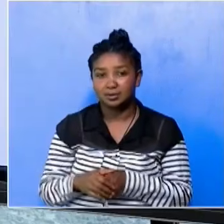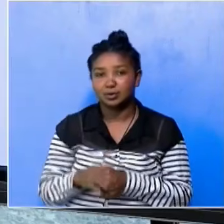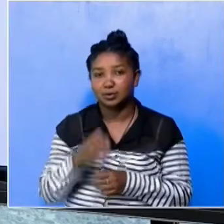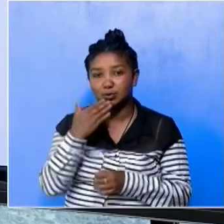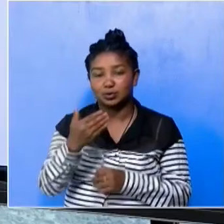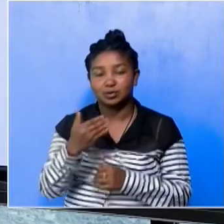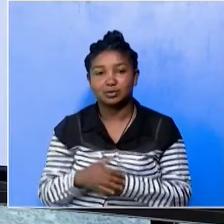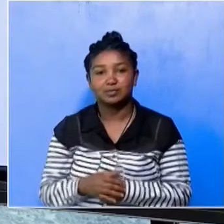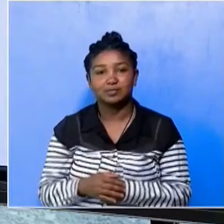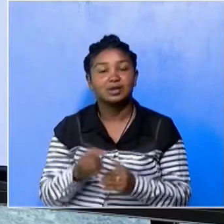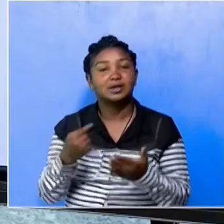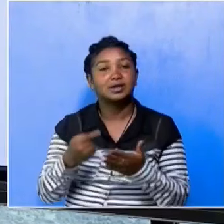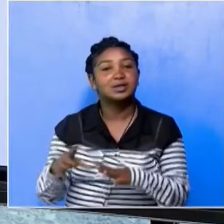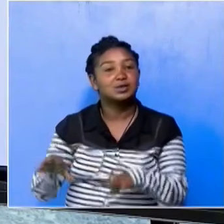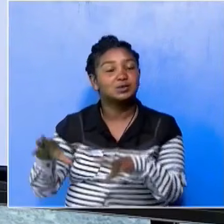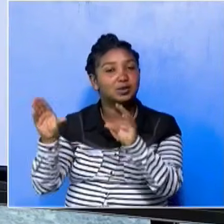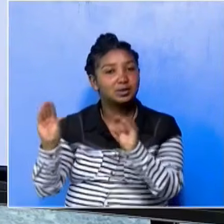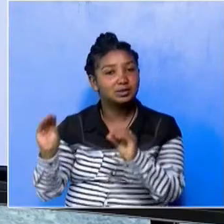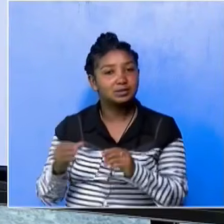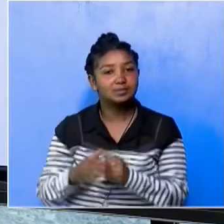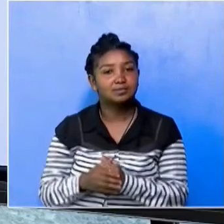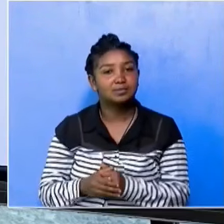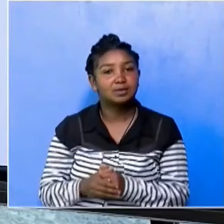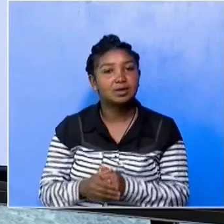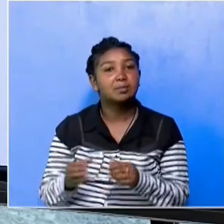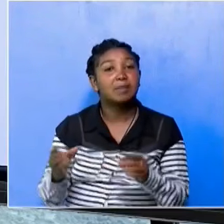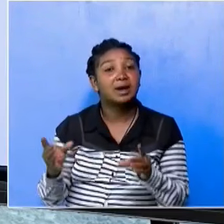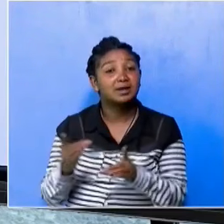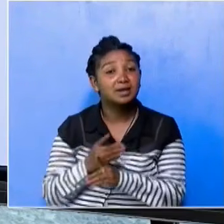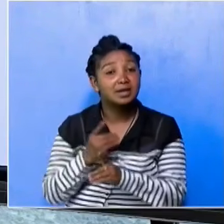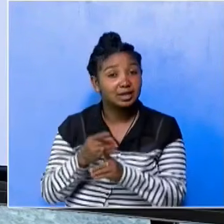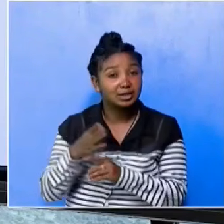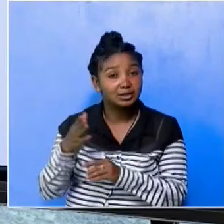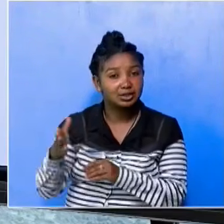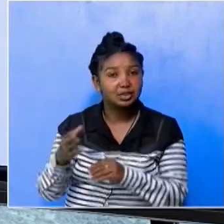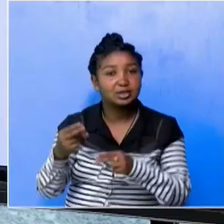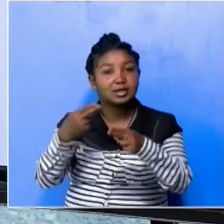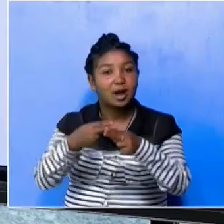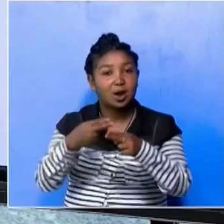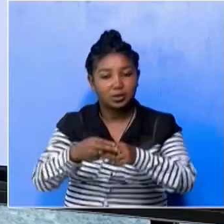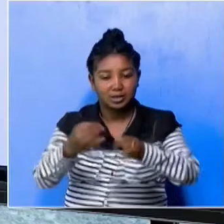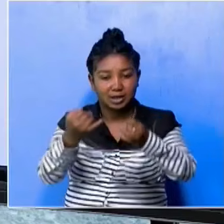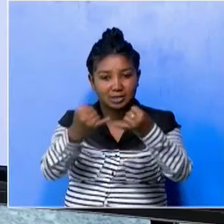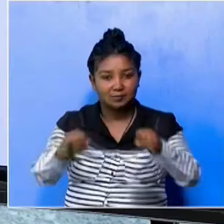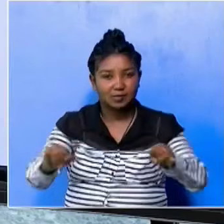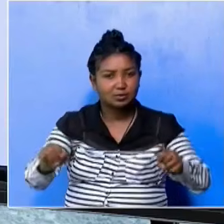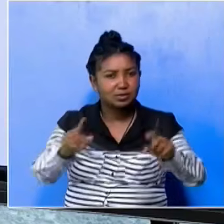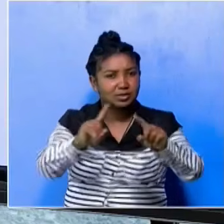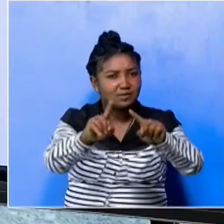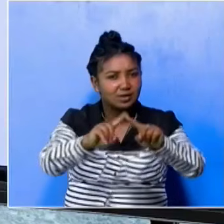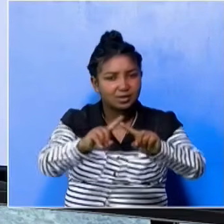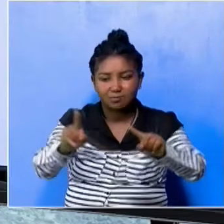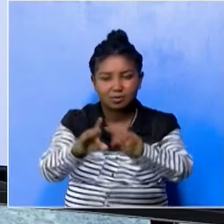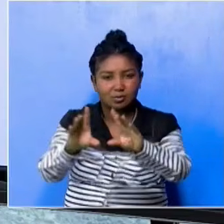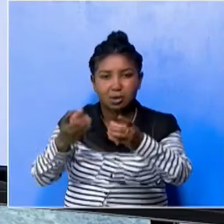Good. Here is students. By its nature, noun can be classified into different parts.